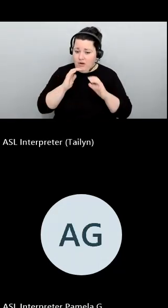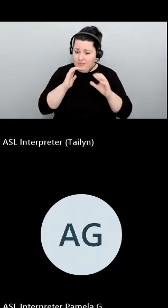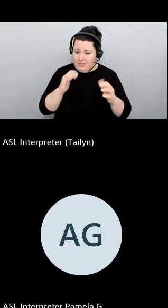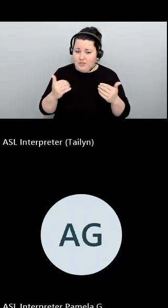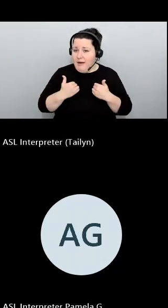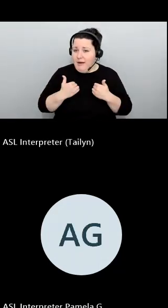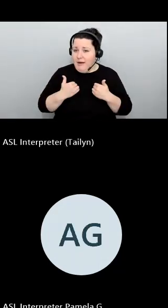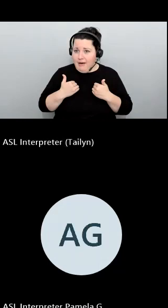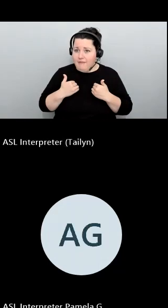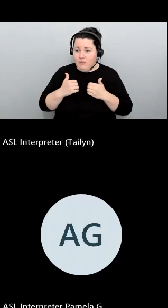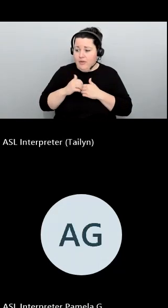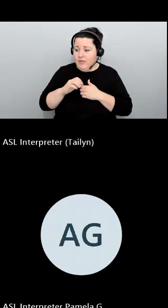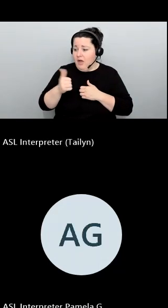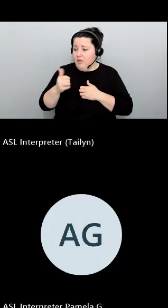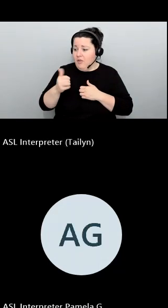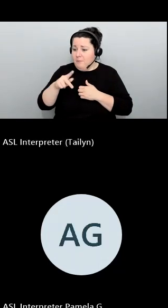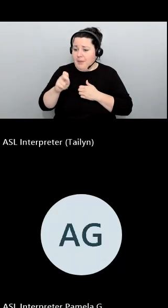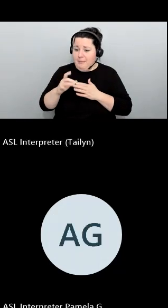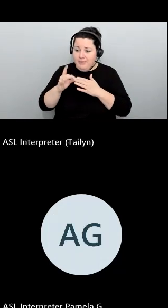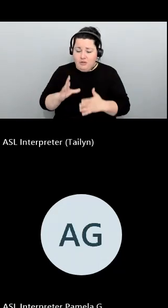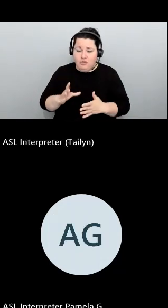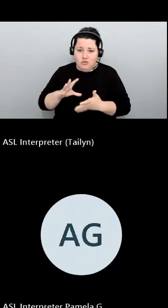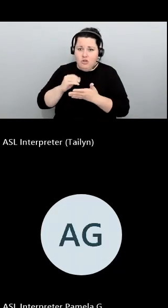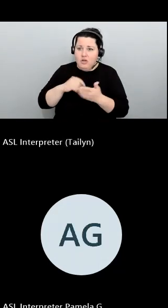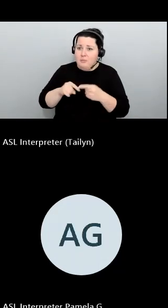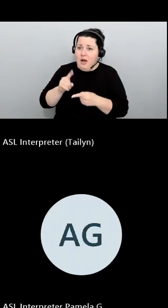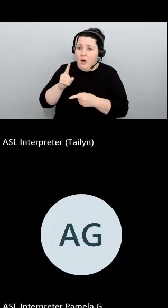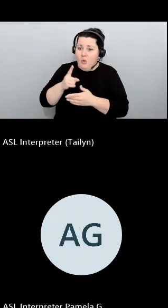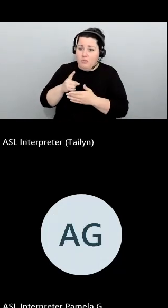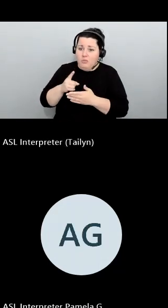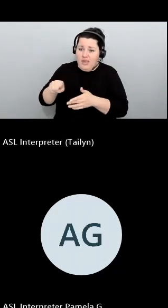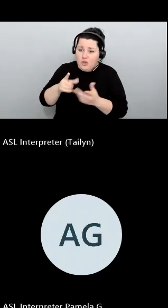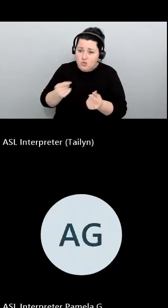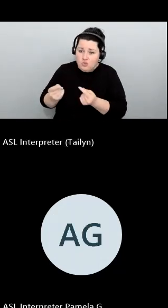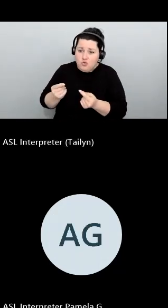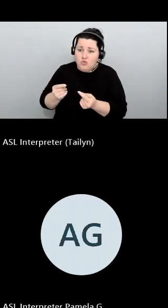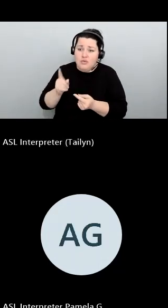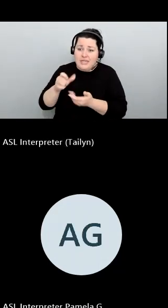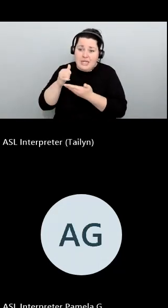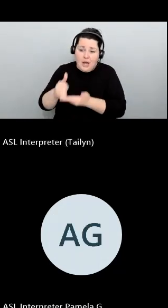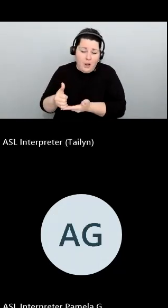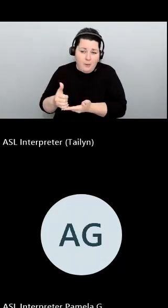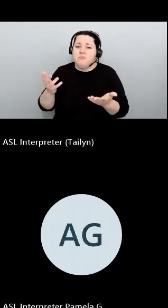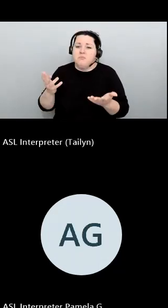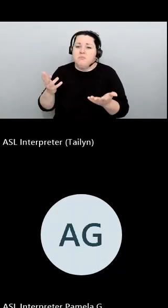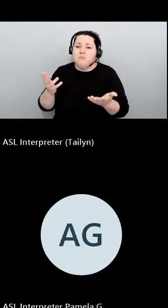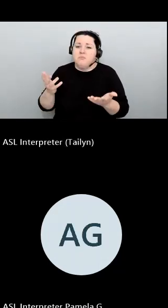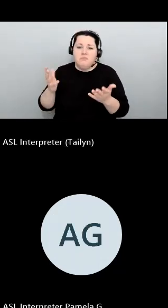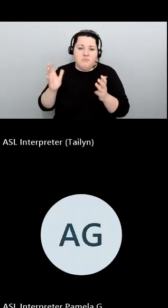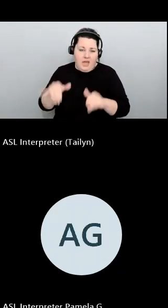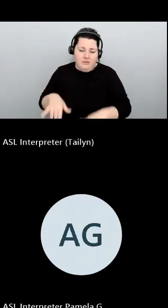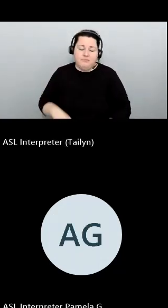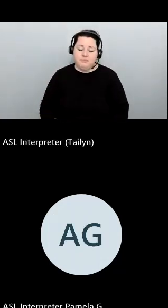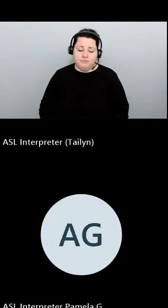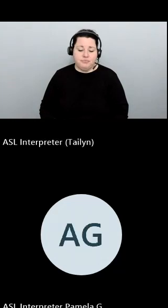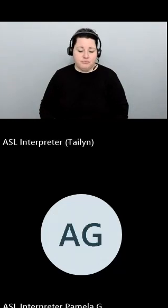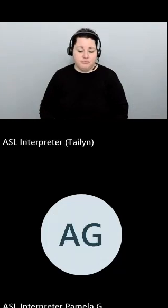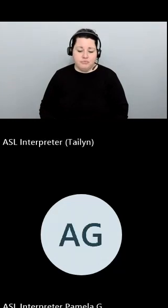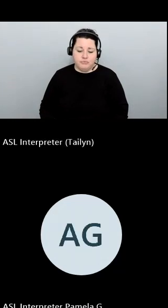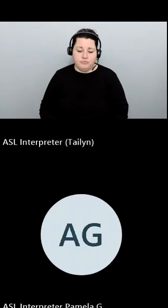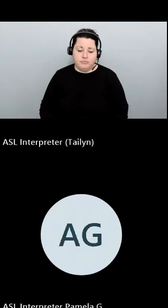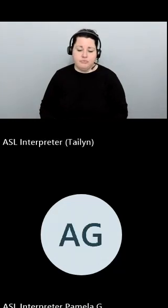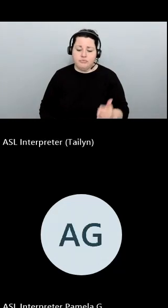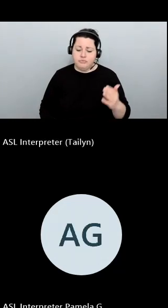other MAPE leaders and learn about what they do, what they need help with, anything like that. And then this is just